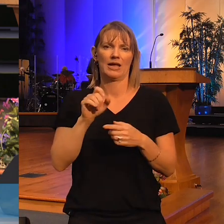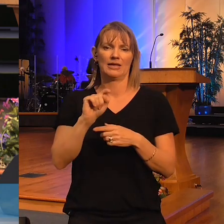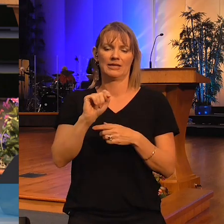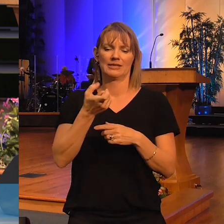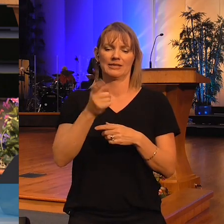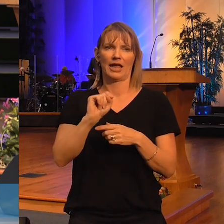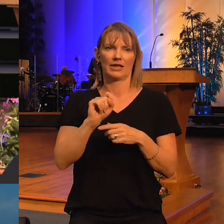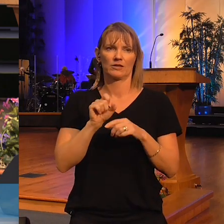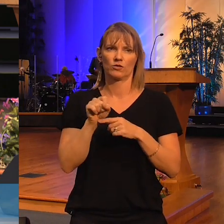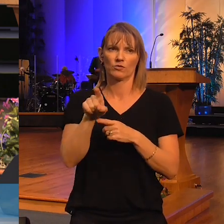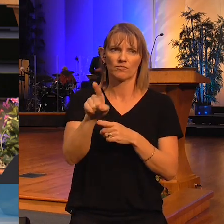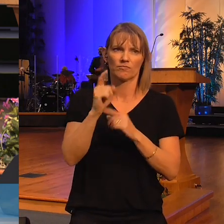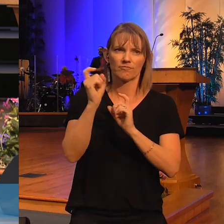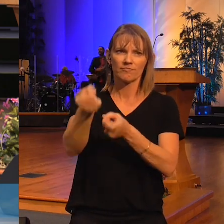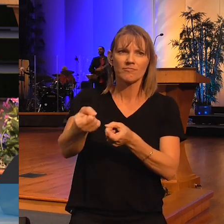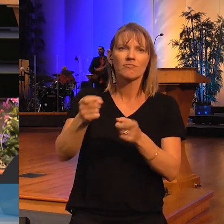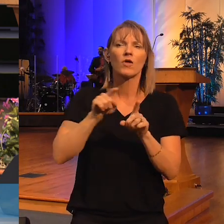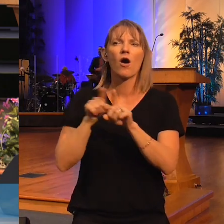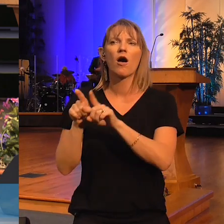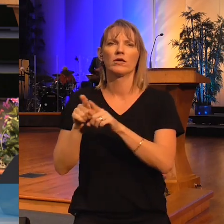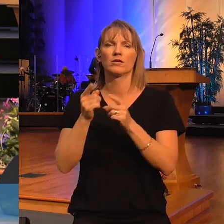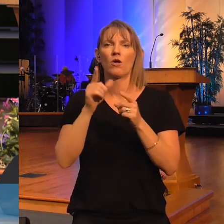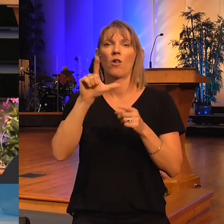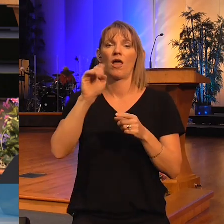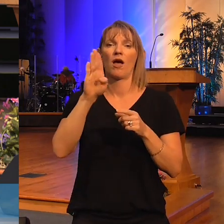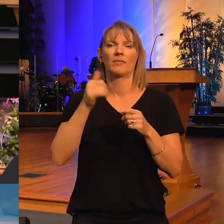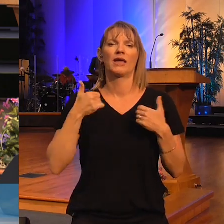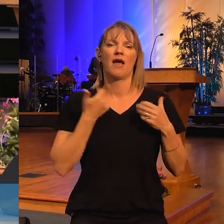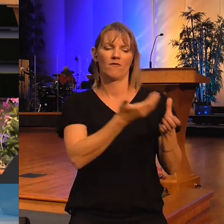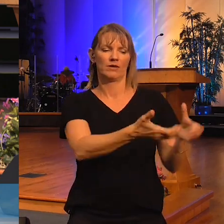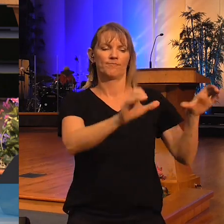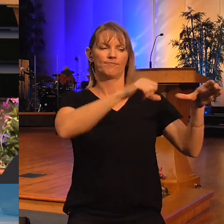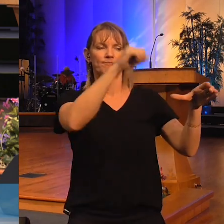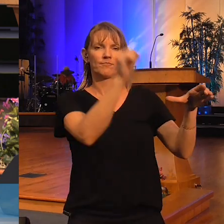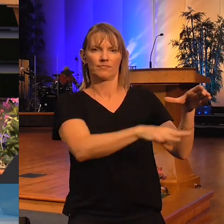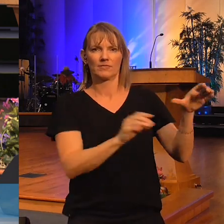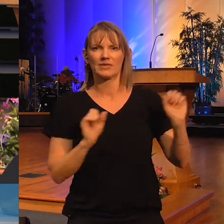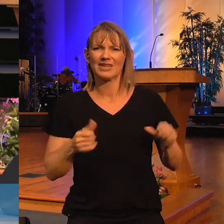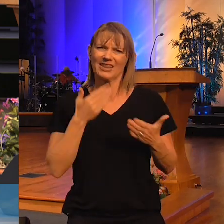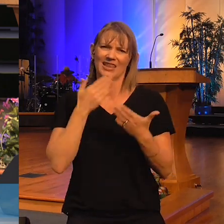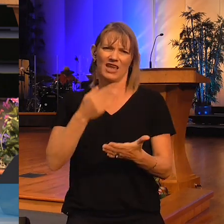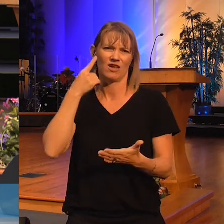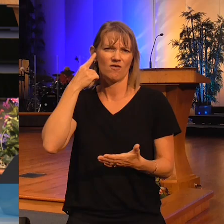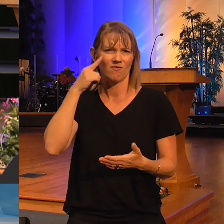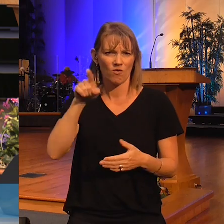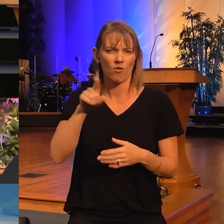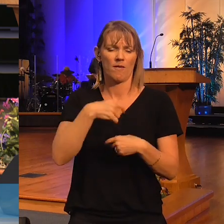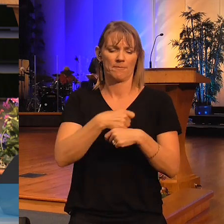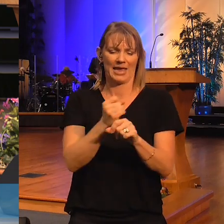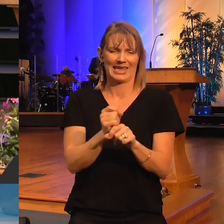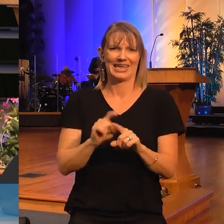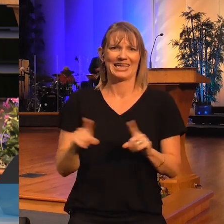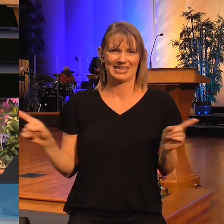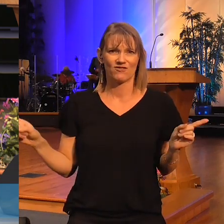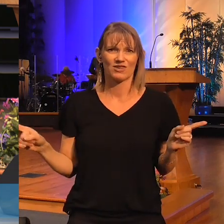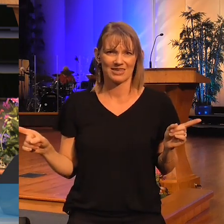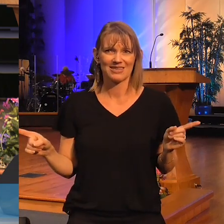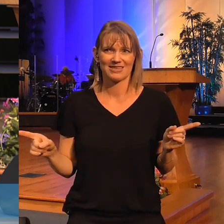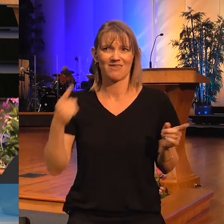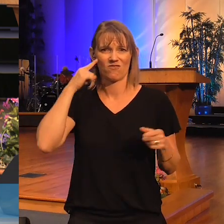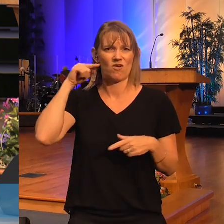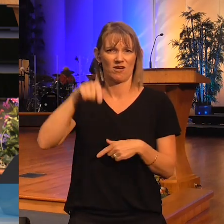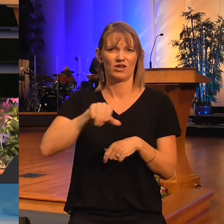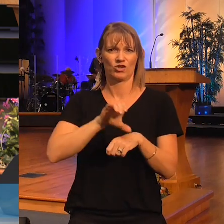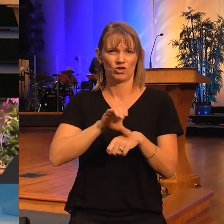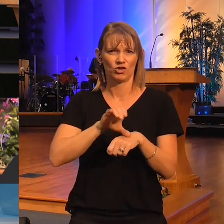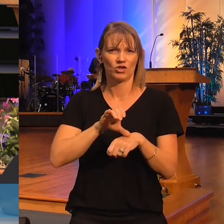text to give. Also, we have containers out in the lobby. And thank you for making a difference. Thank you for making a difference for Mile